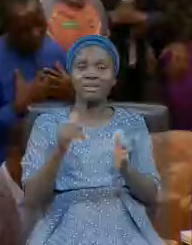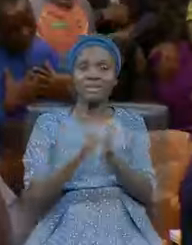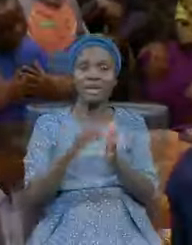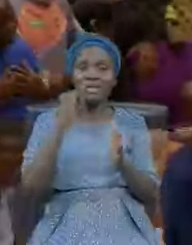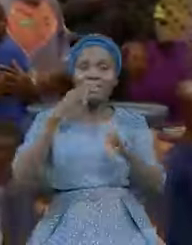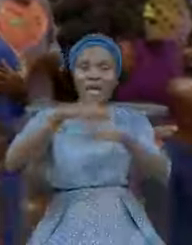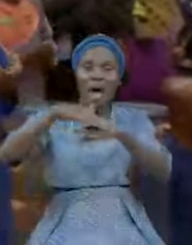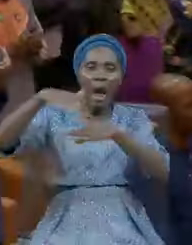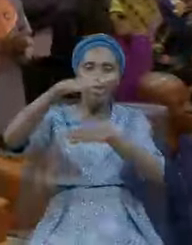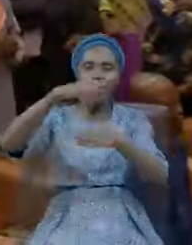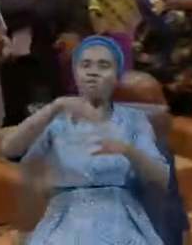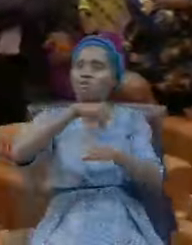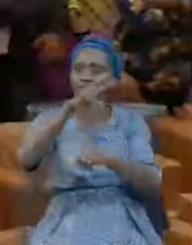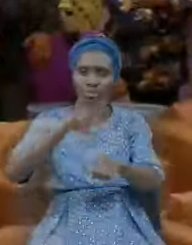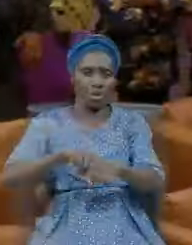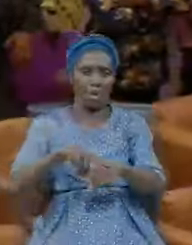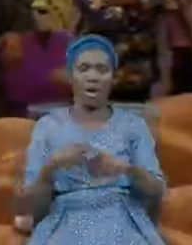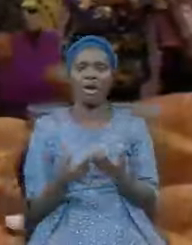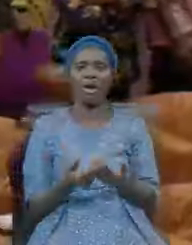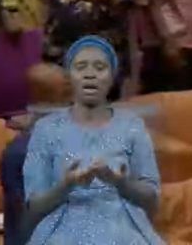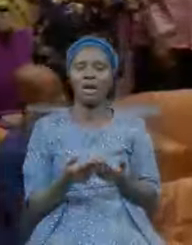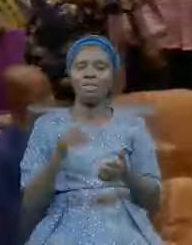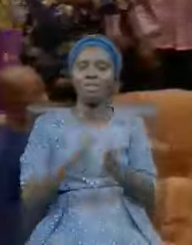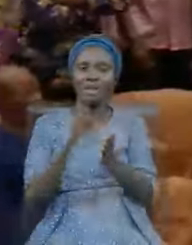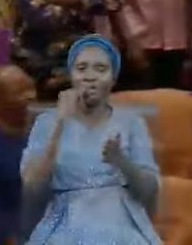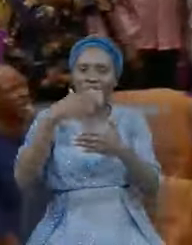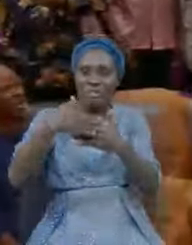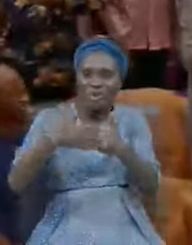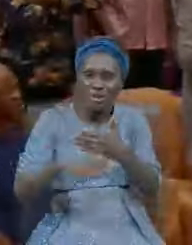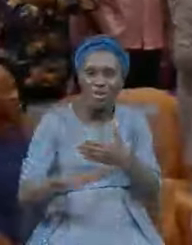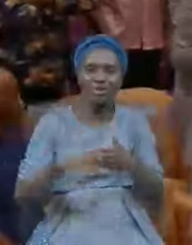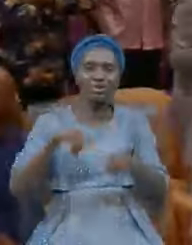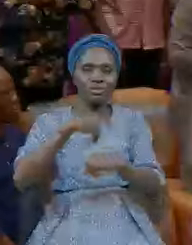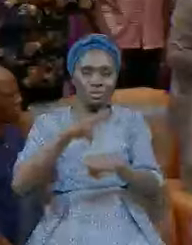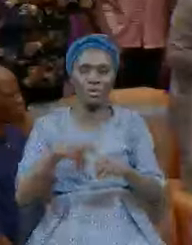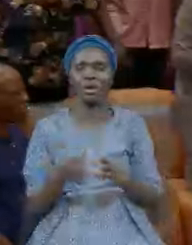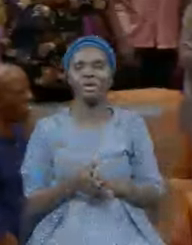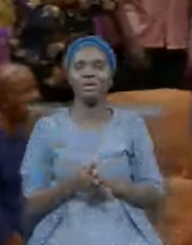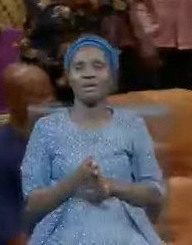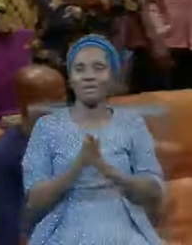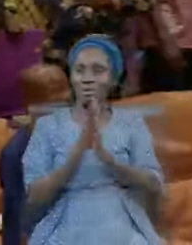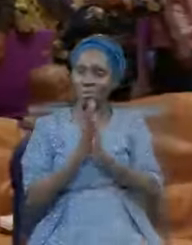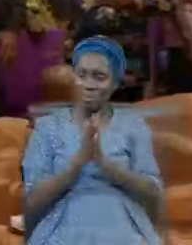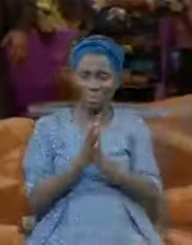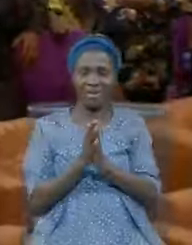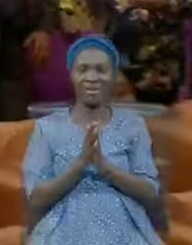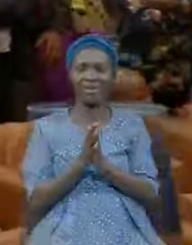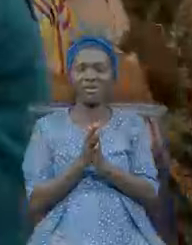above normal, beyond normal,